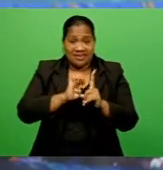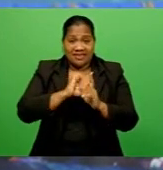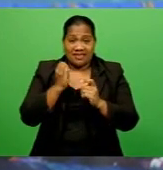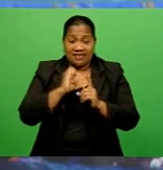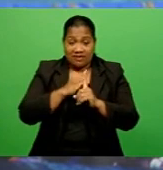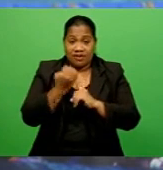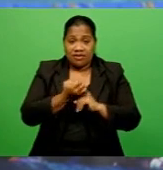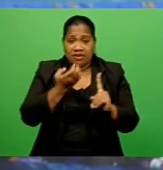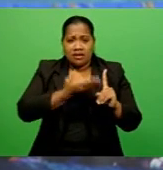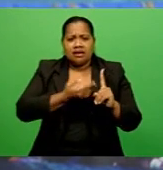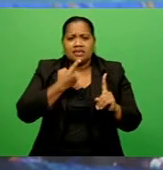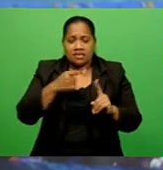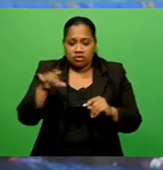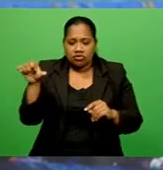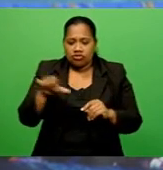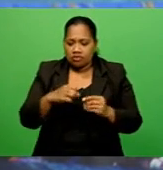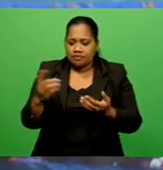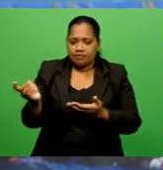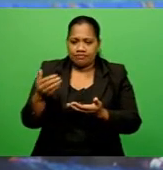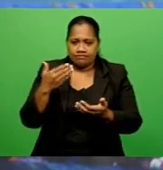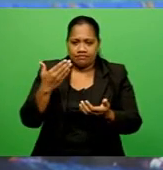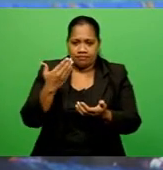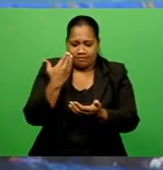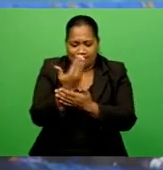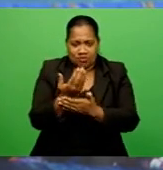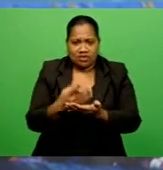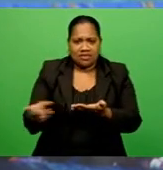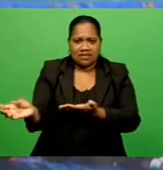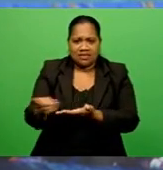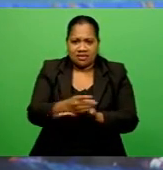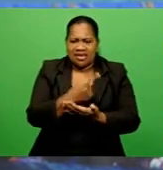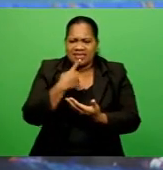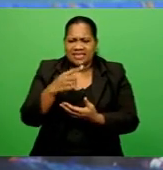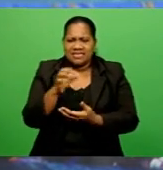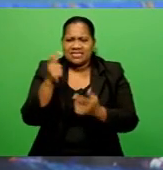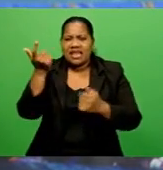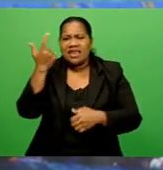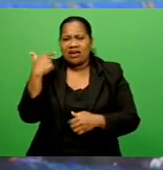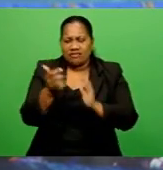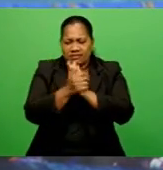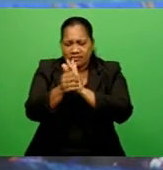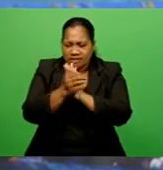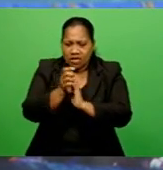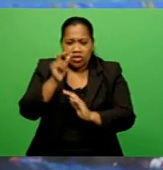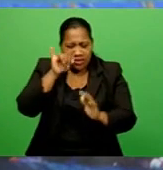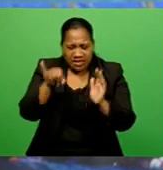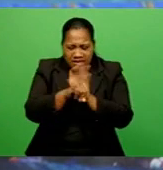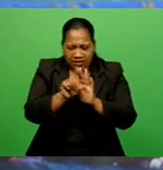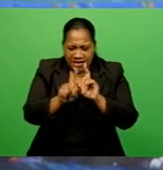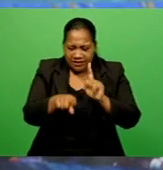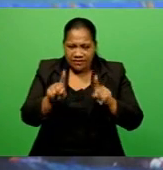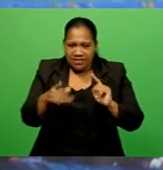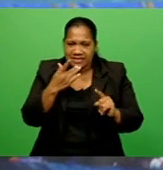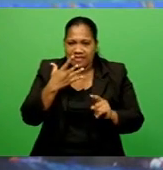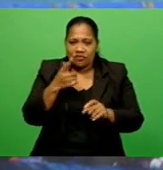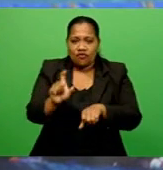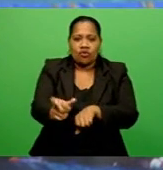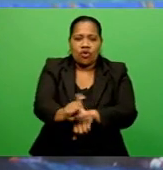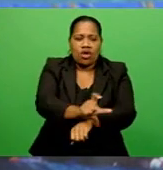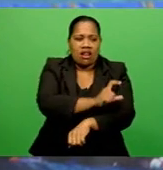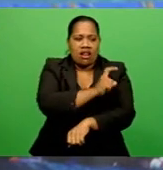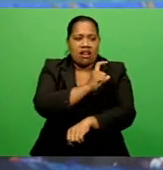be based on the data. He adds there is also lack of expertise in identifying different types of coral. Kritika